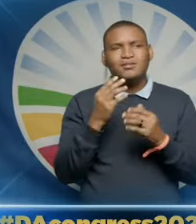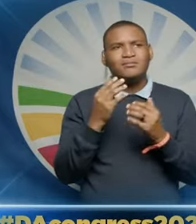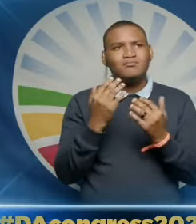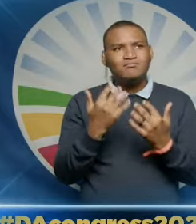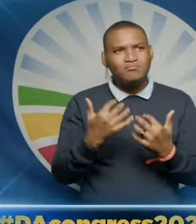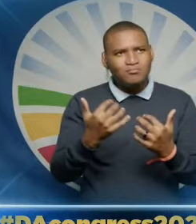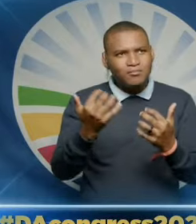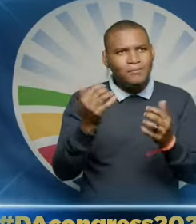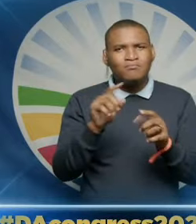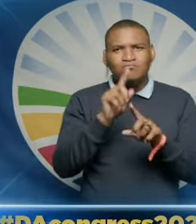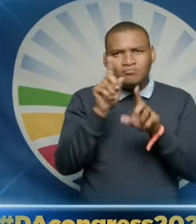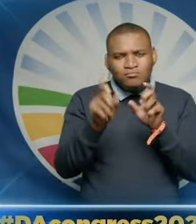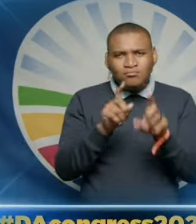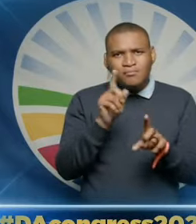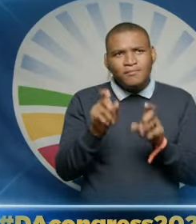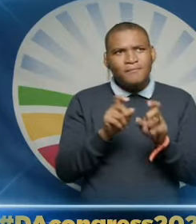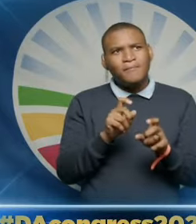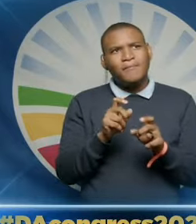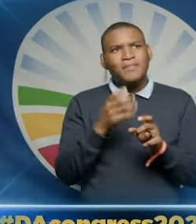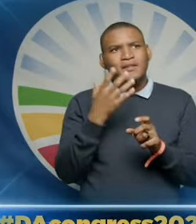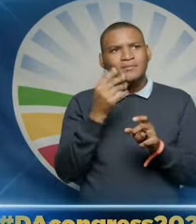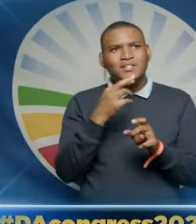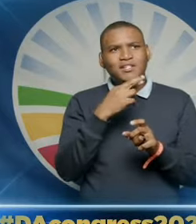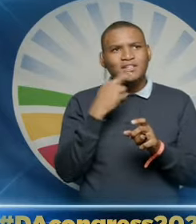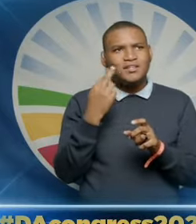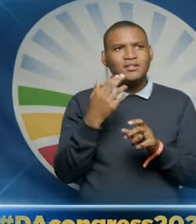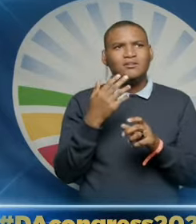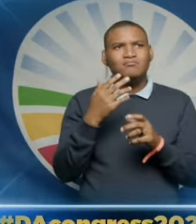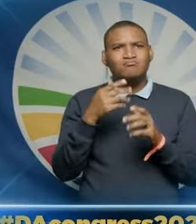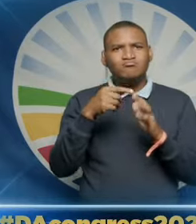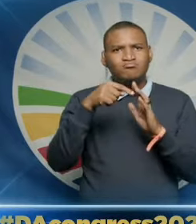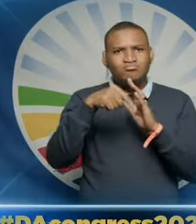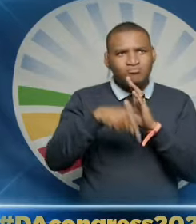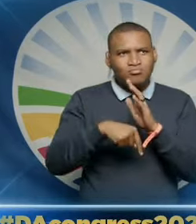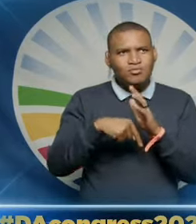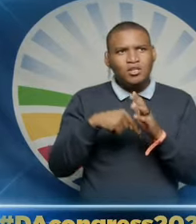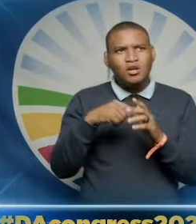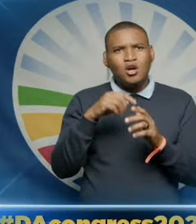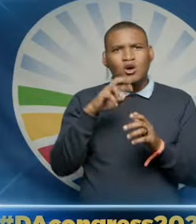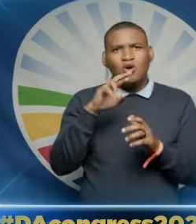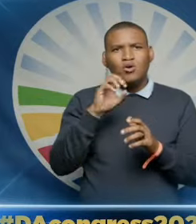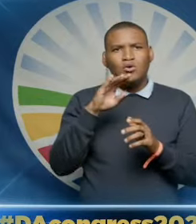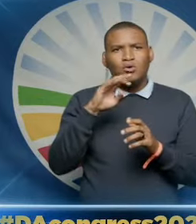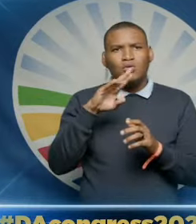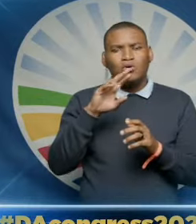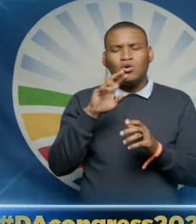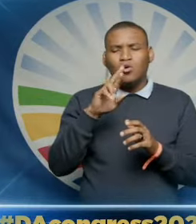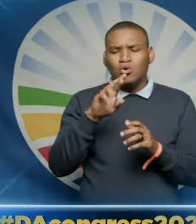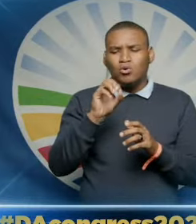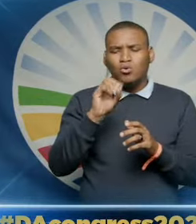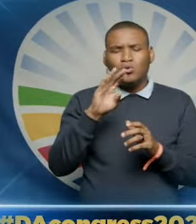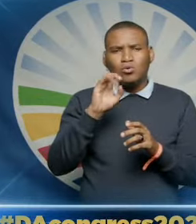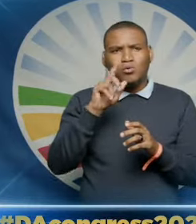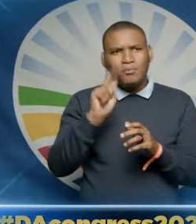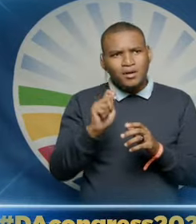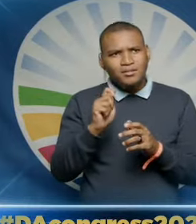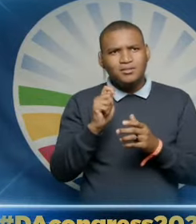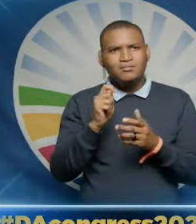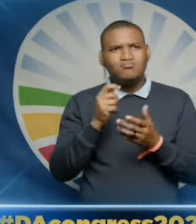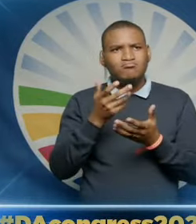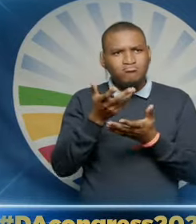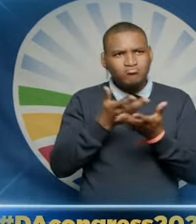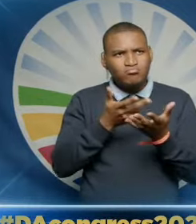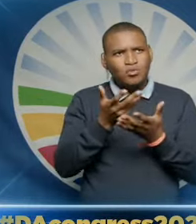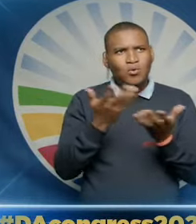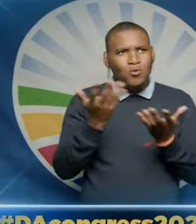pose questions to them. So there's been this really rigorous and robust practice within the party where